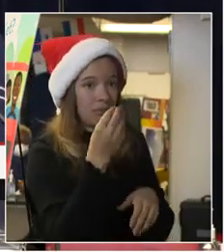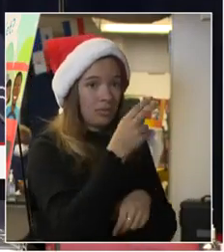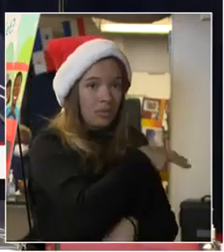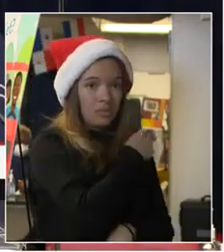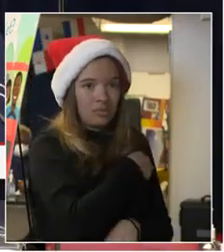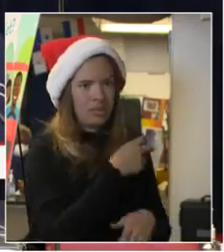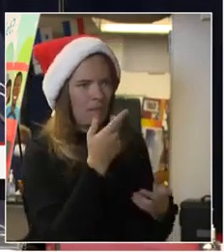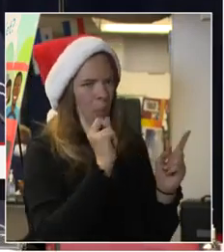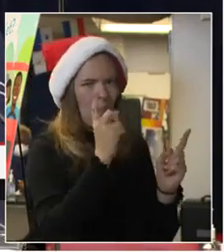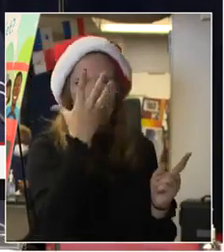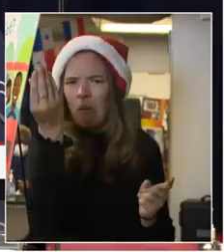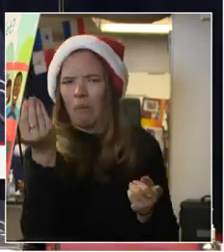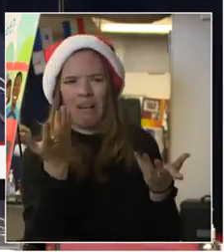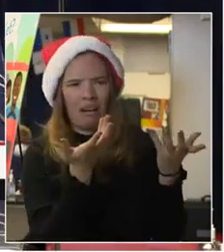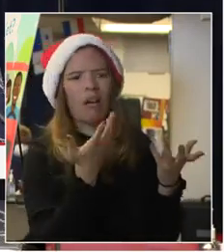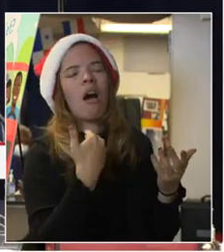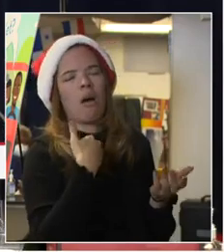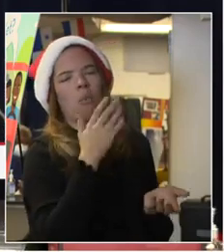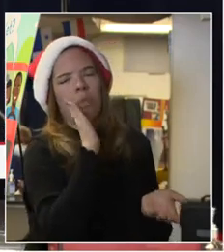arise.